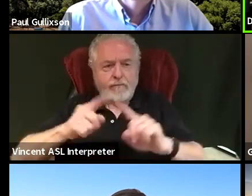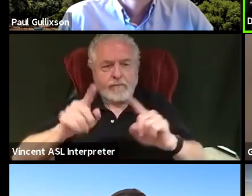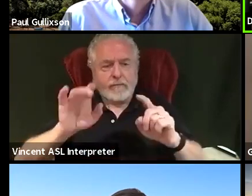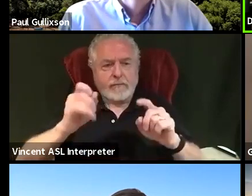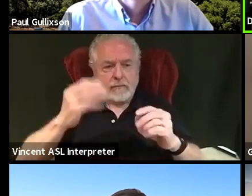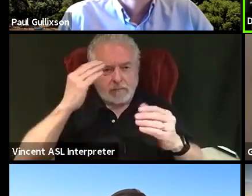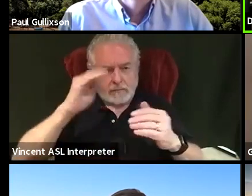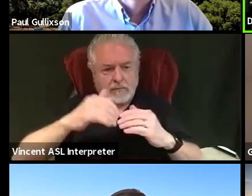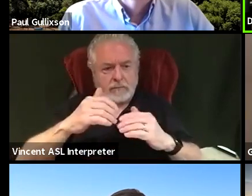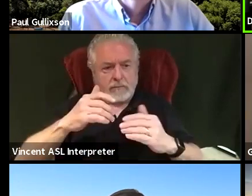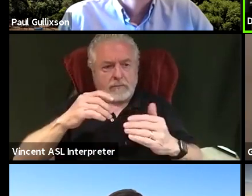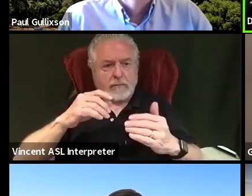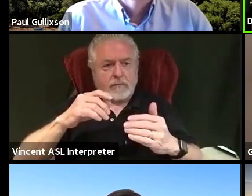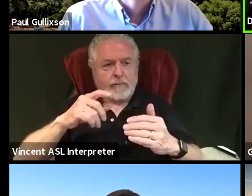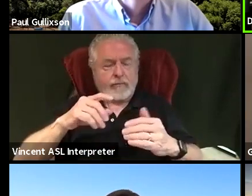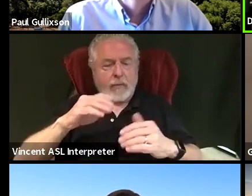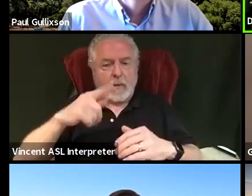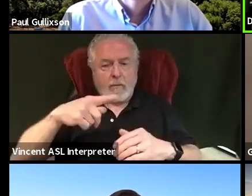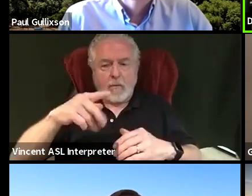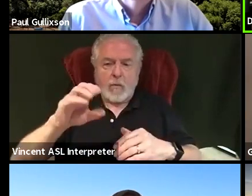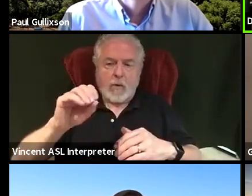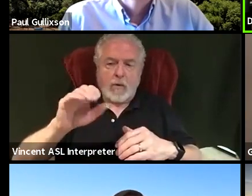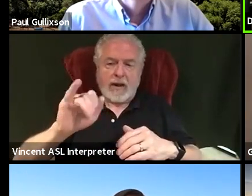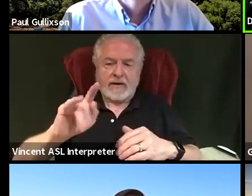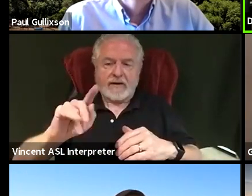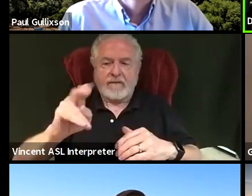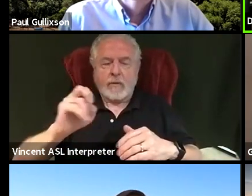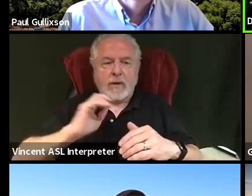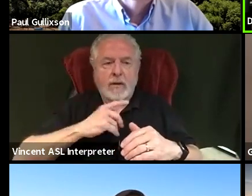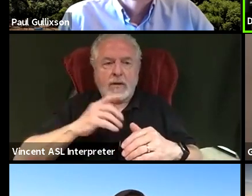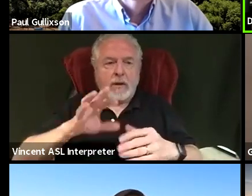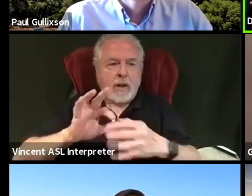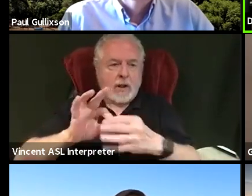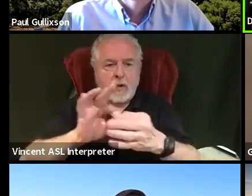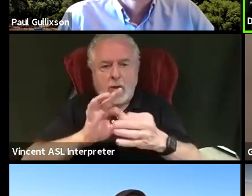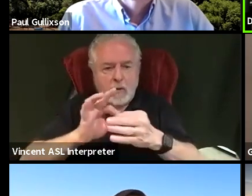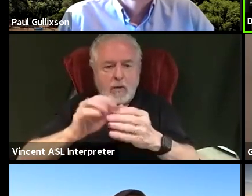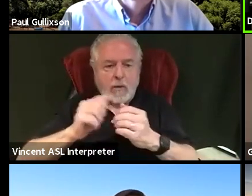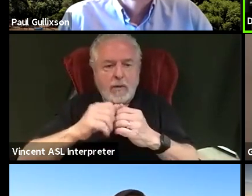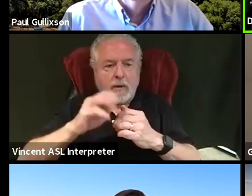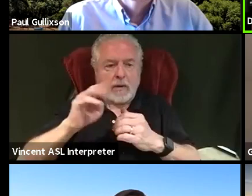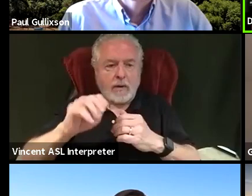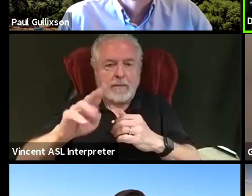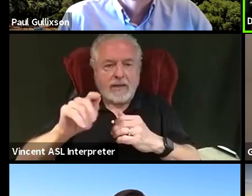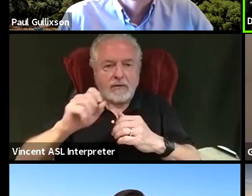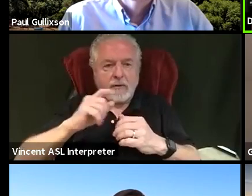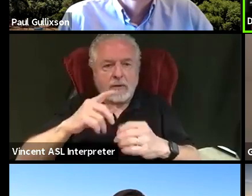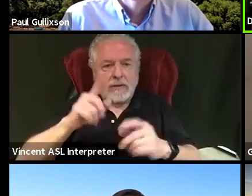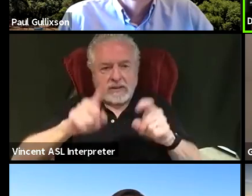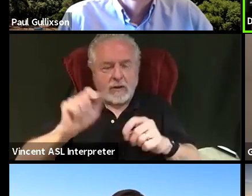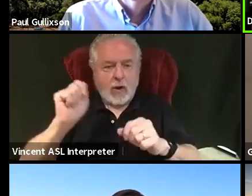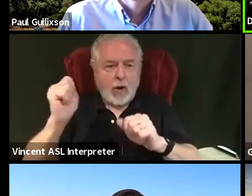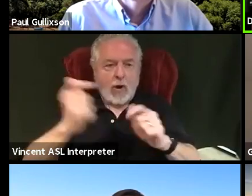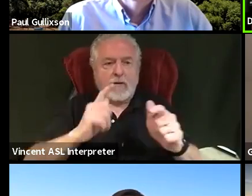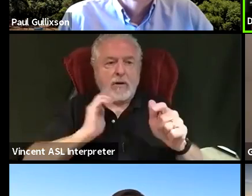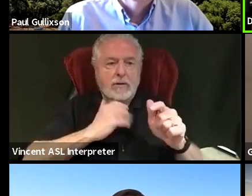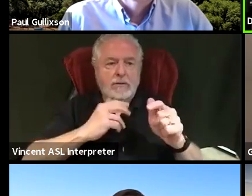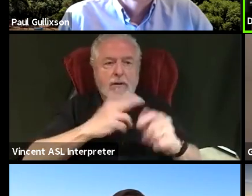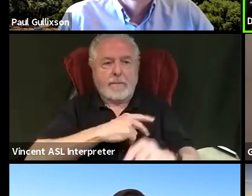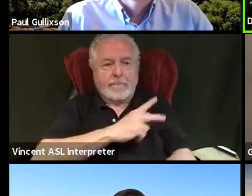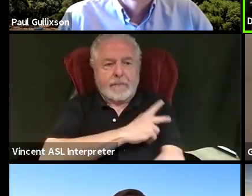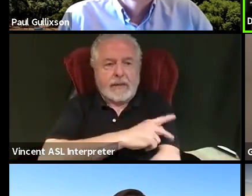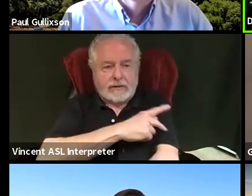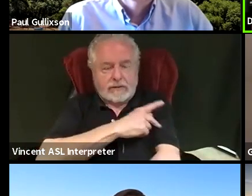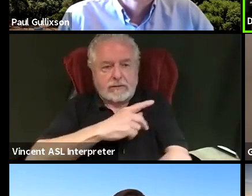to let you know how proactive we are, in collaboration with Dr. Mays and the public health lab, we're actually testing all of our hospital